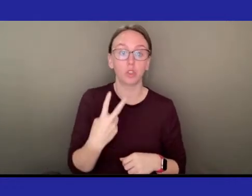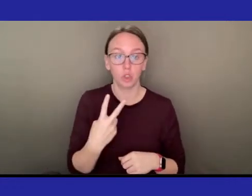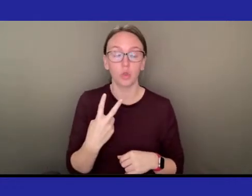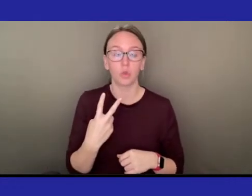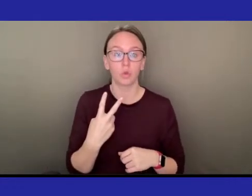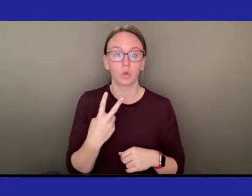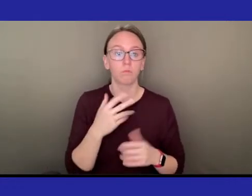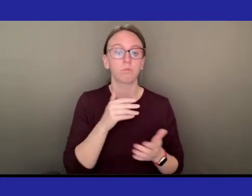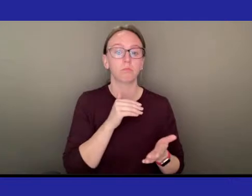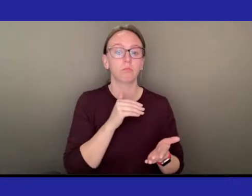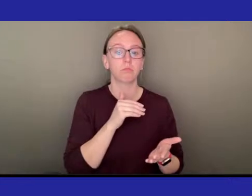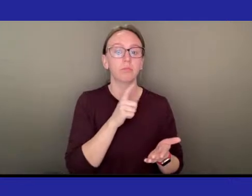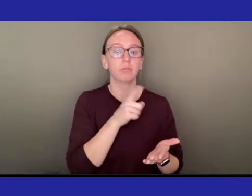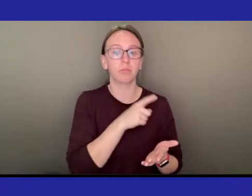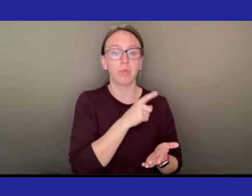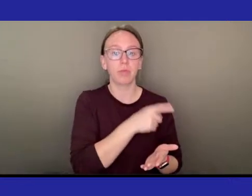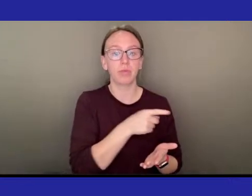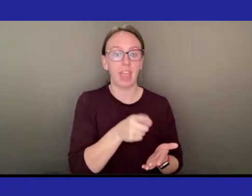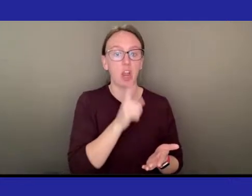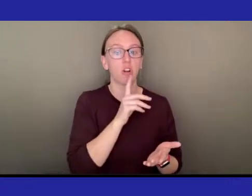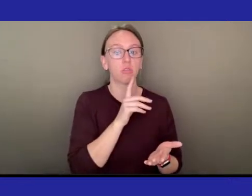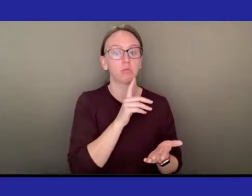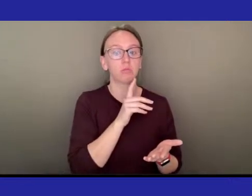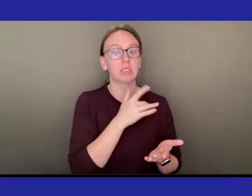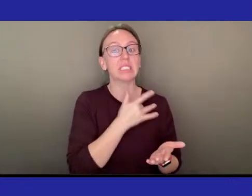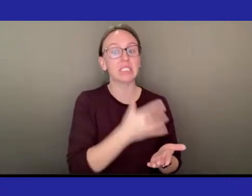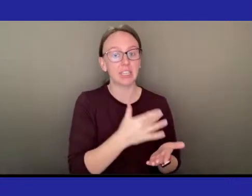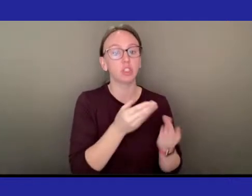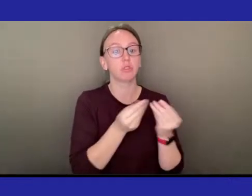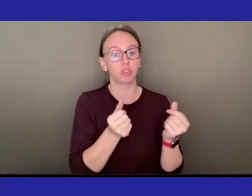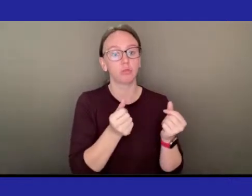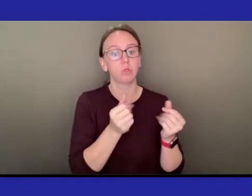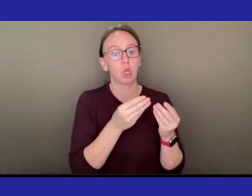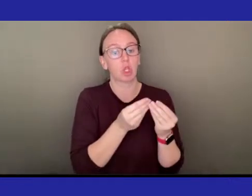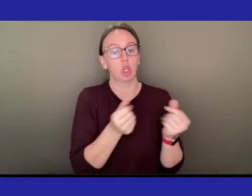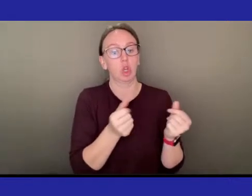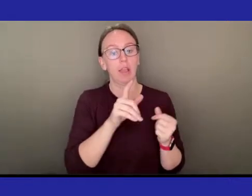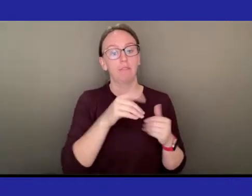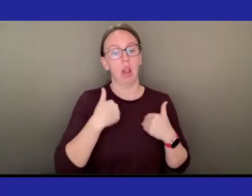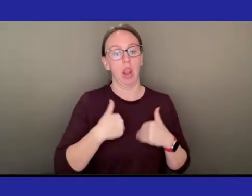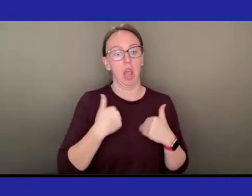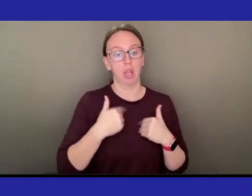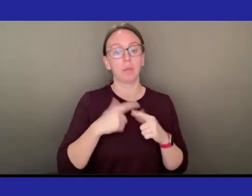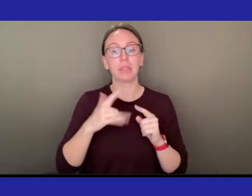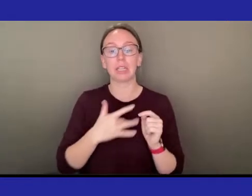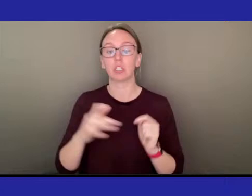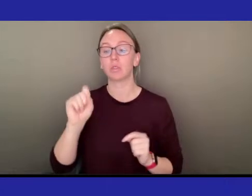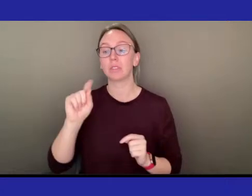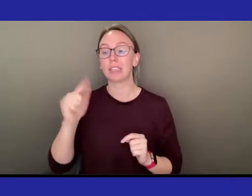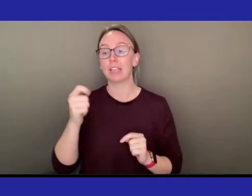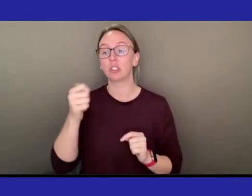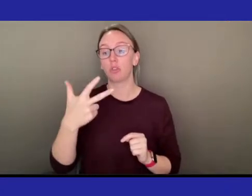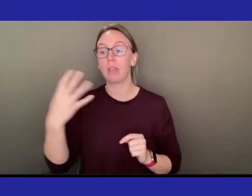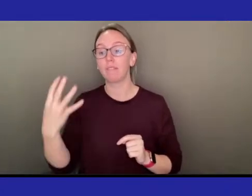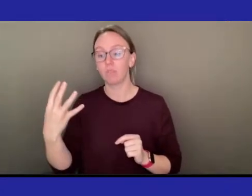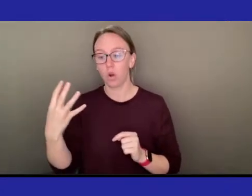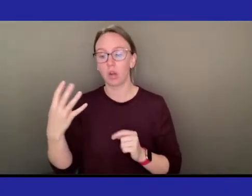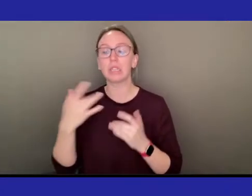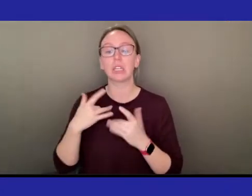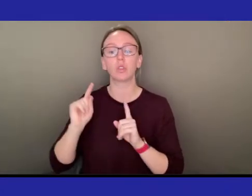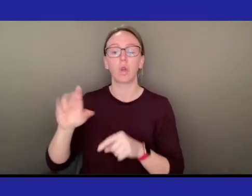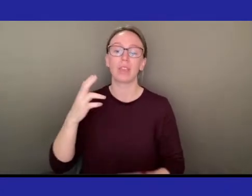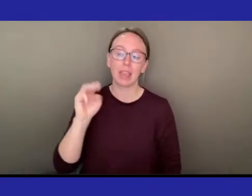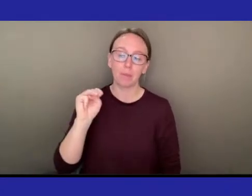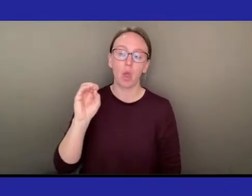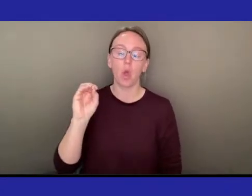curative lung resection, whereas usually stage 3 and stage 4 ends up going to chemo and radiation. So as the program becomes